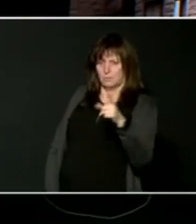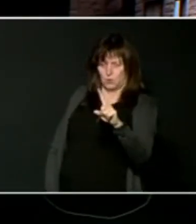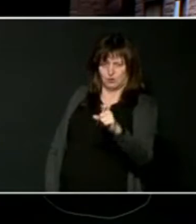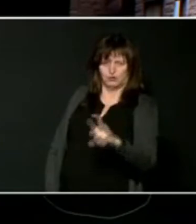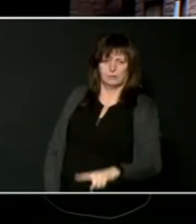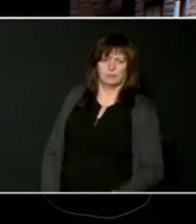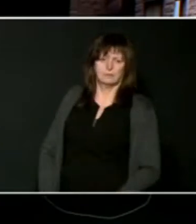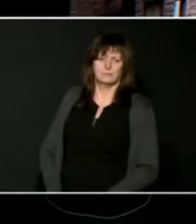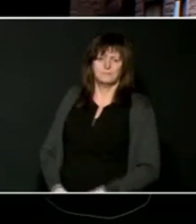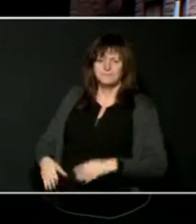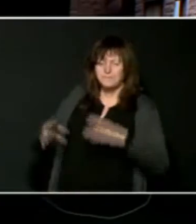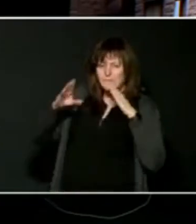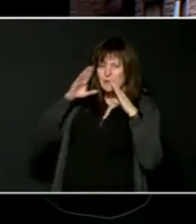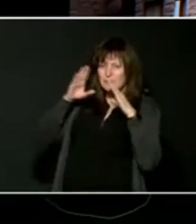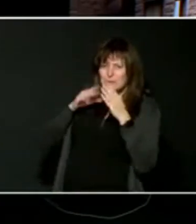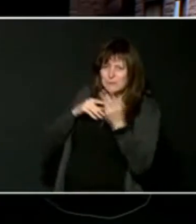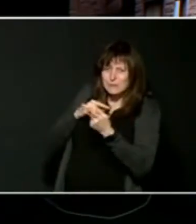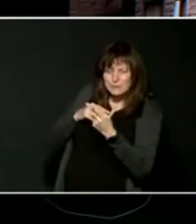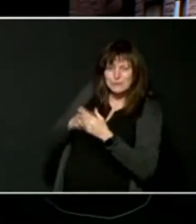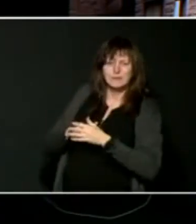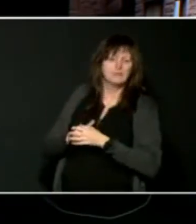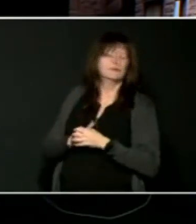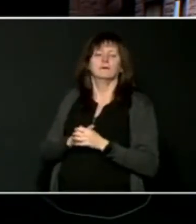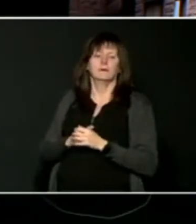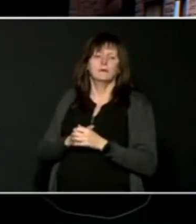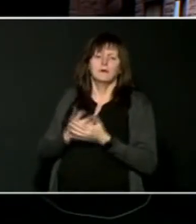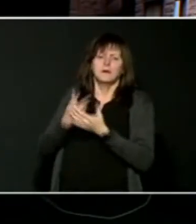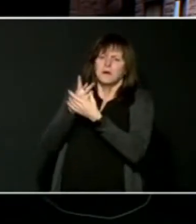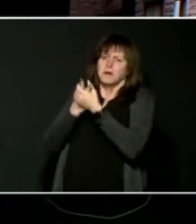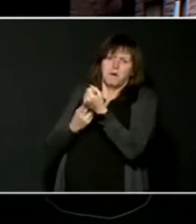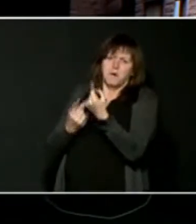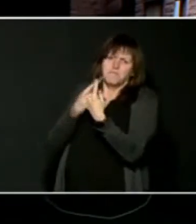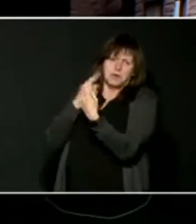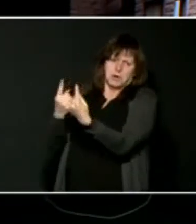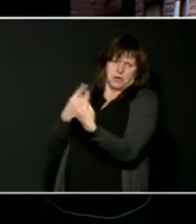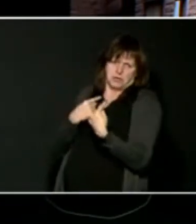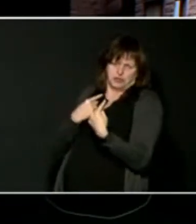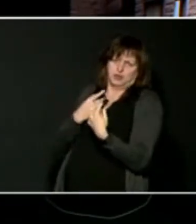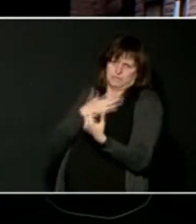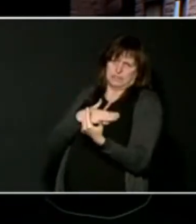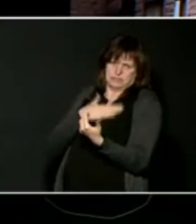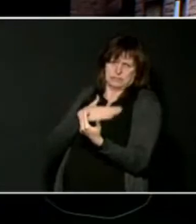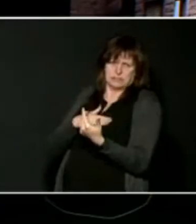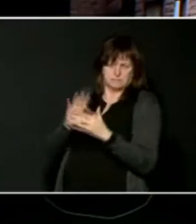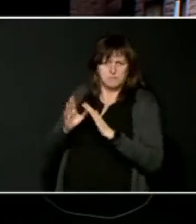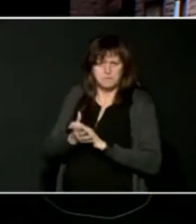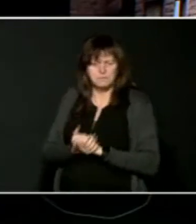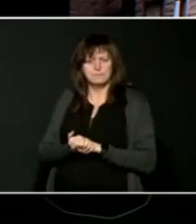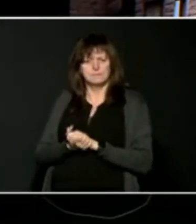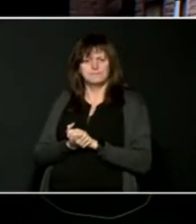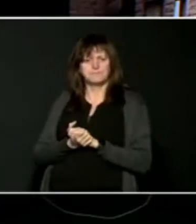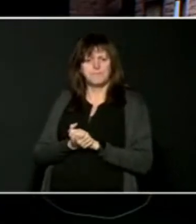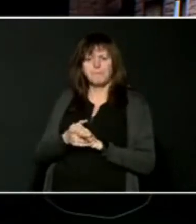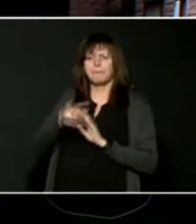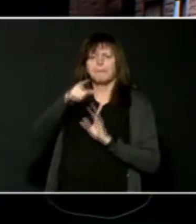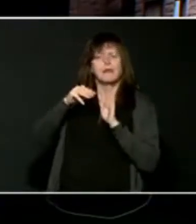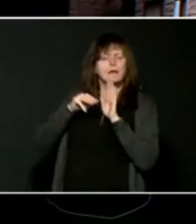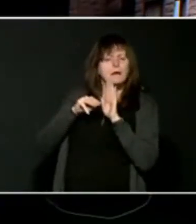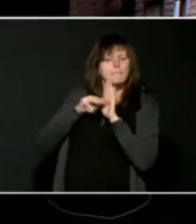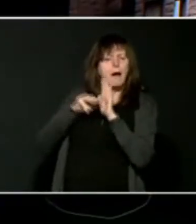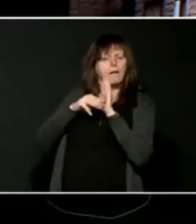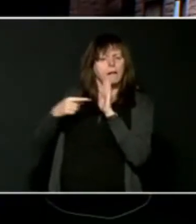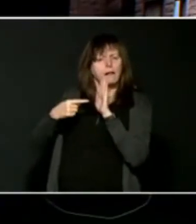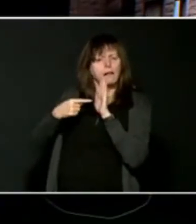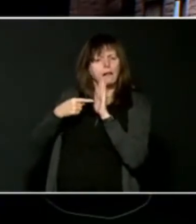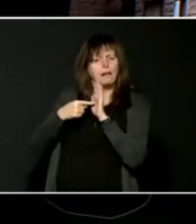Hi, doctors. I'd like to hear from both Dr. Brown and Dr. Williams on this. The modeling talks about stay-at-home